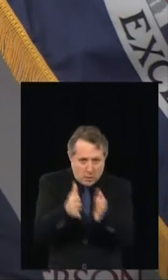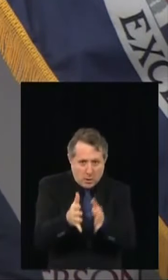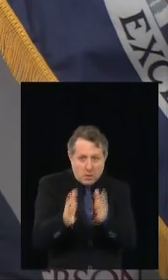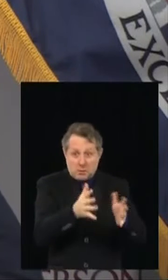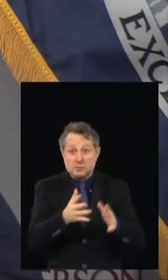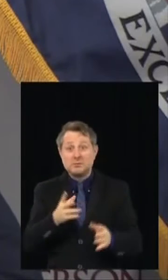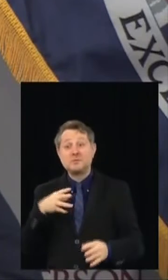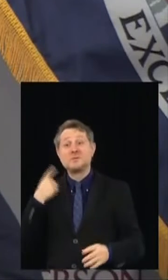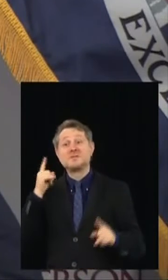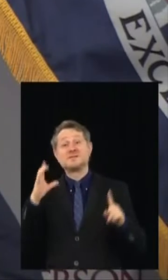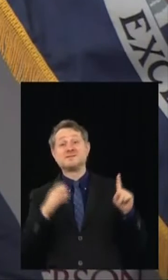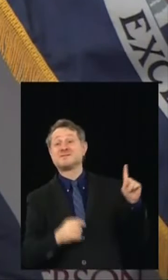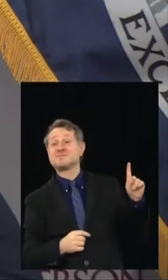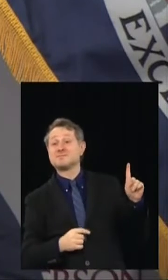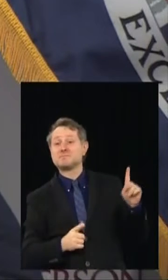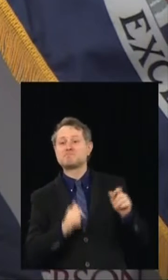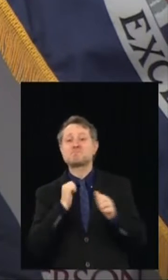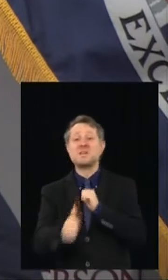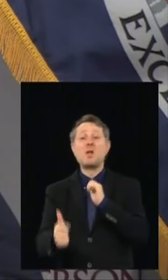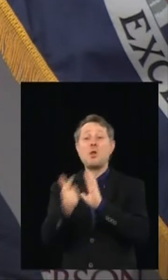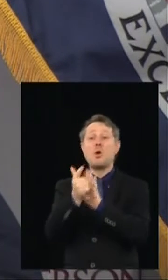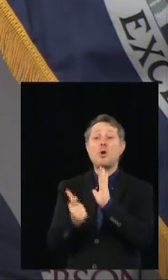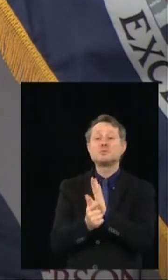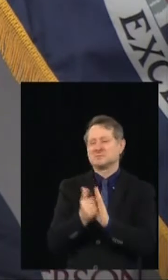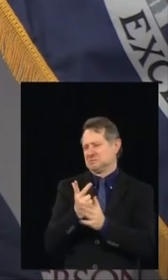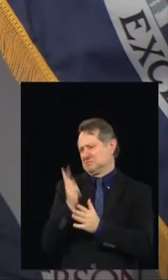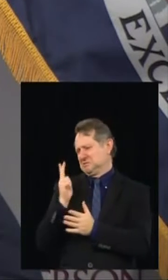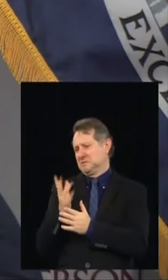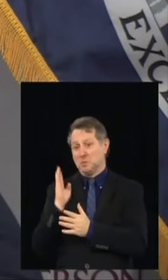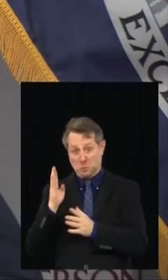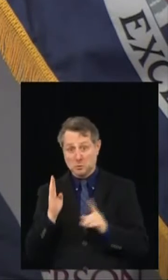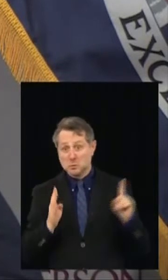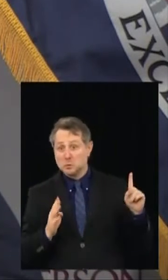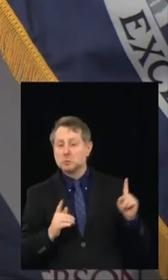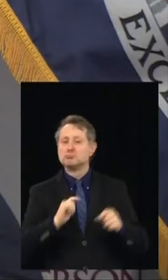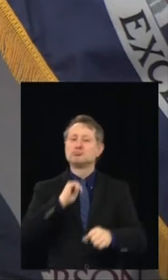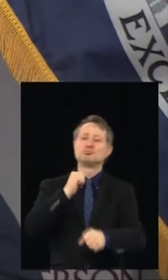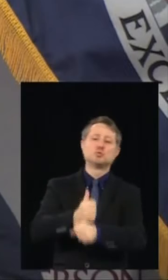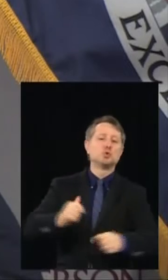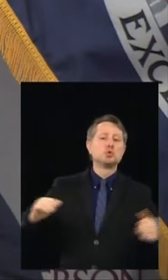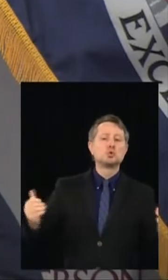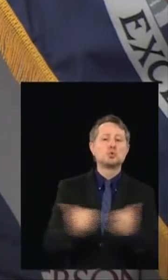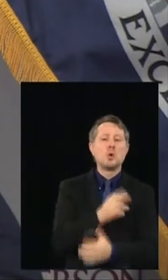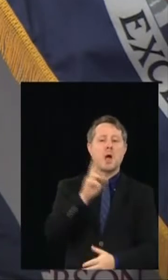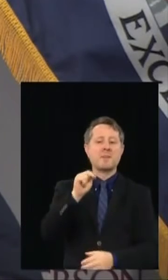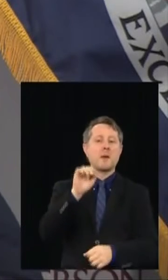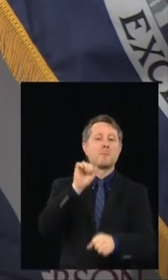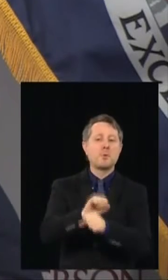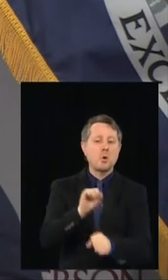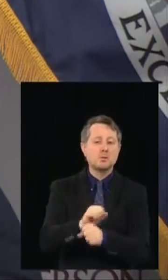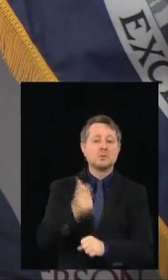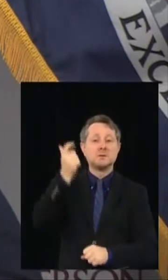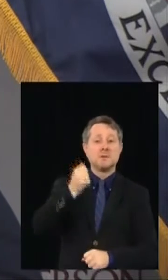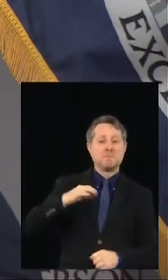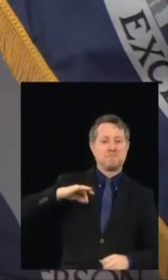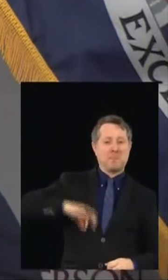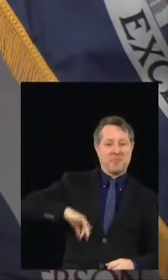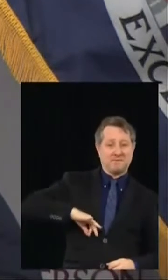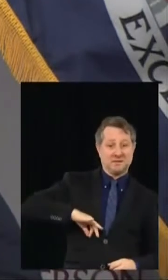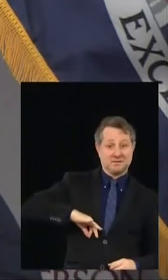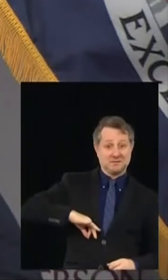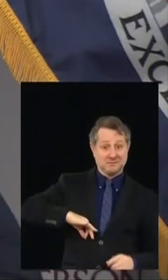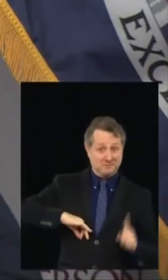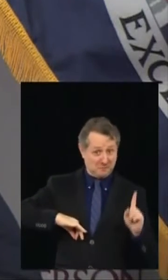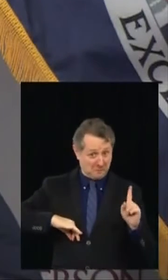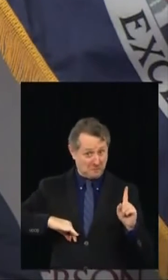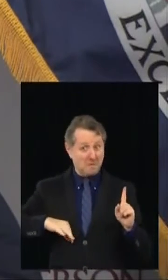law just several weeks ago implementing new unemployment benefits. The states, they